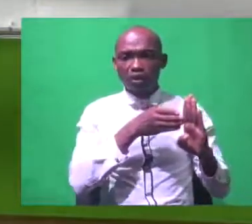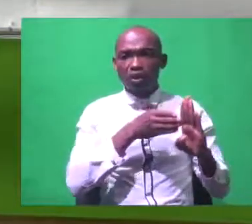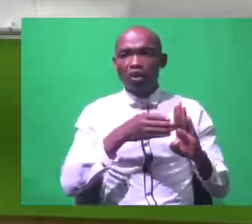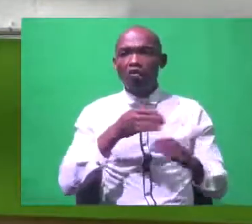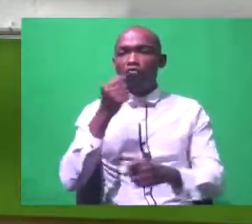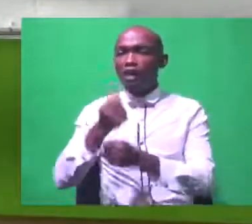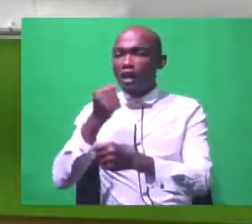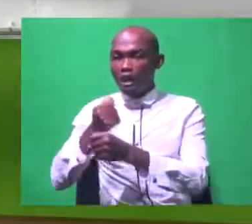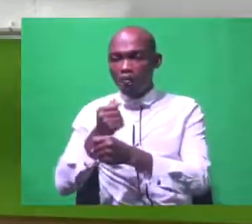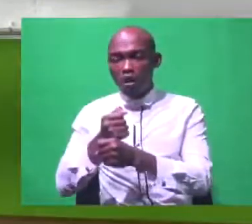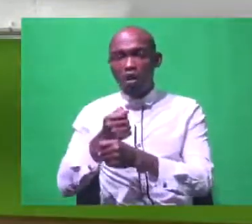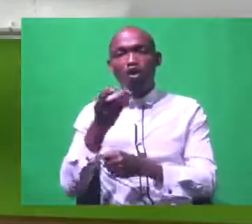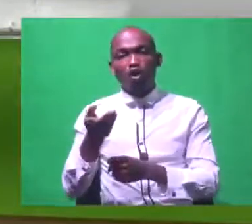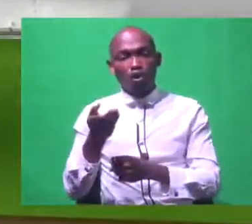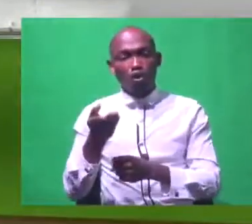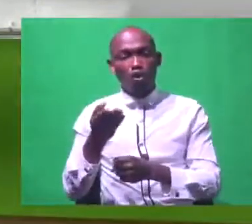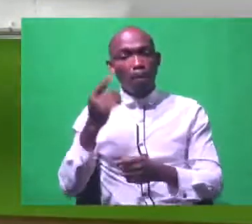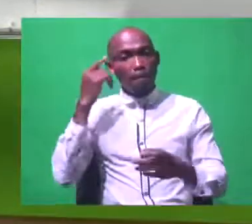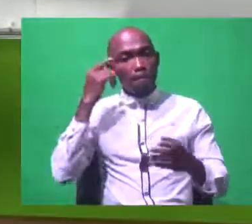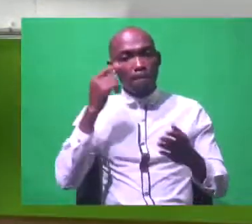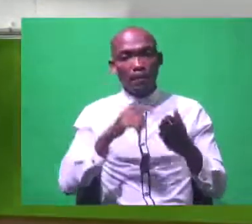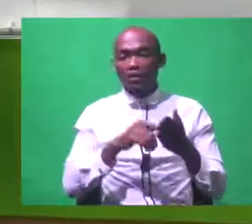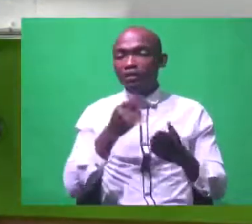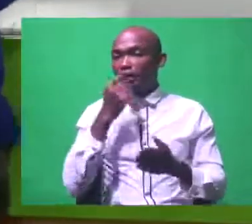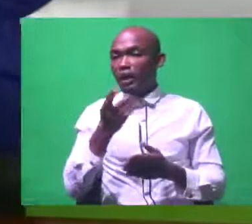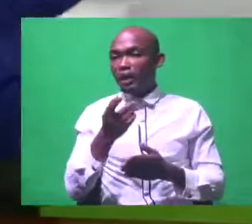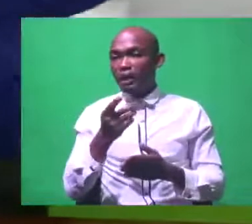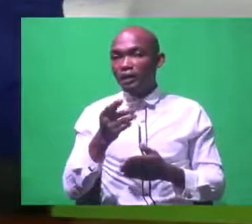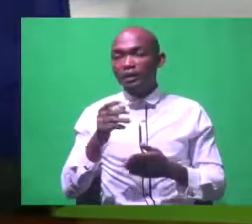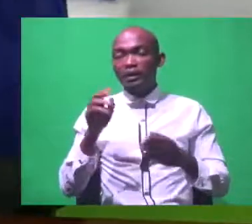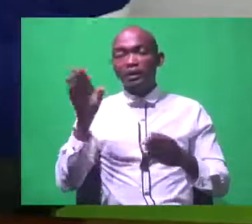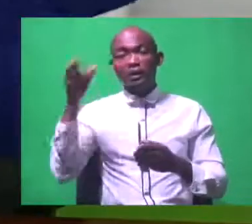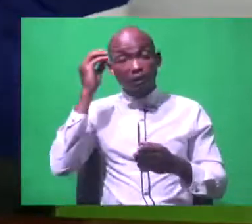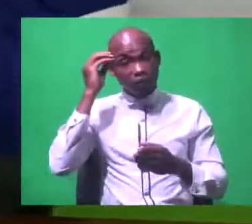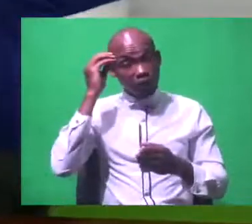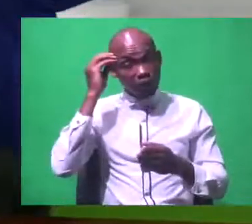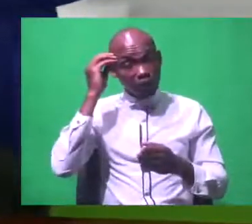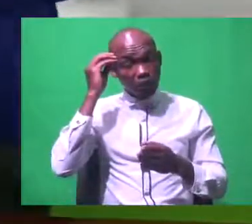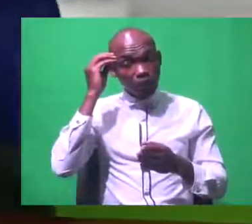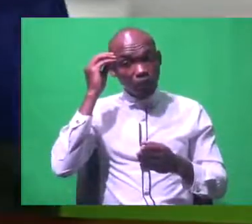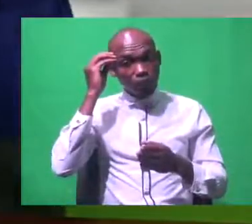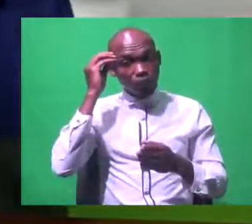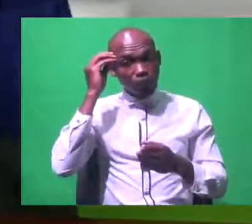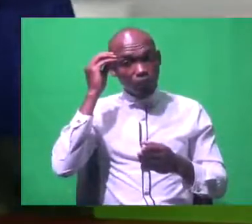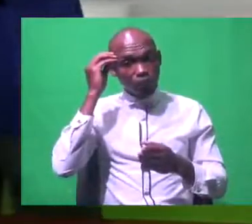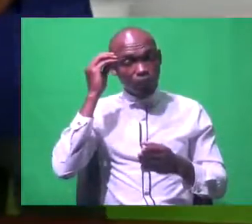the subject of labor. What do we mean when we say subject of labor